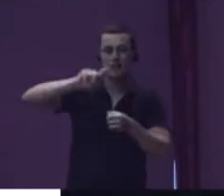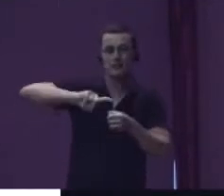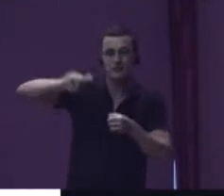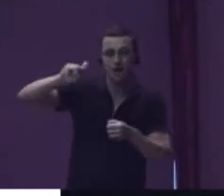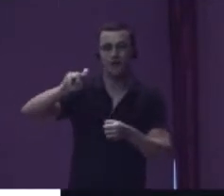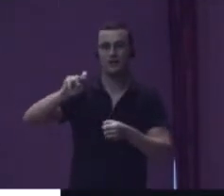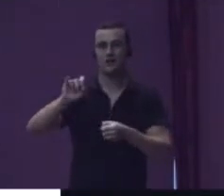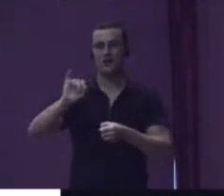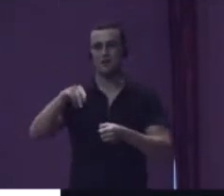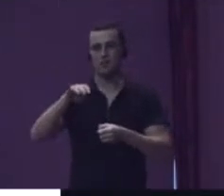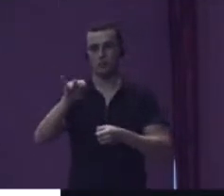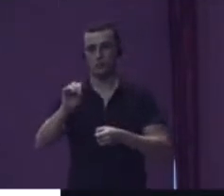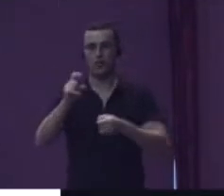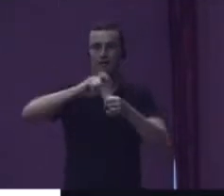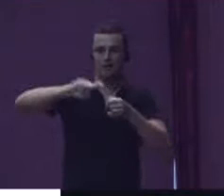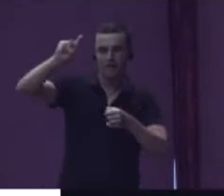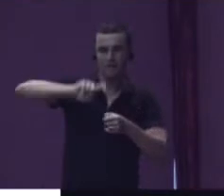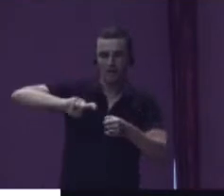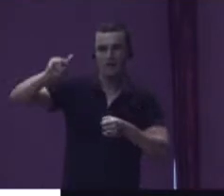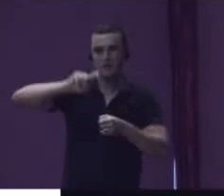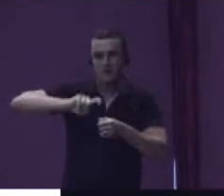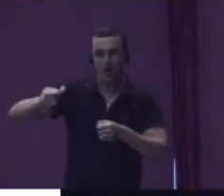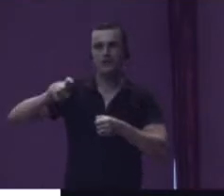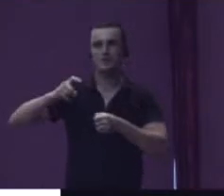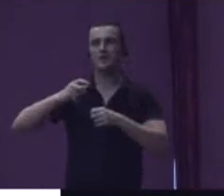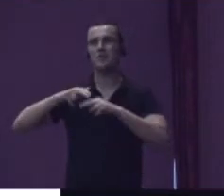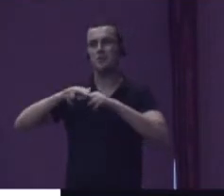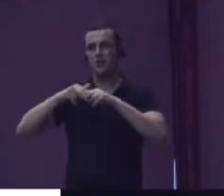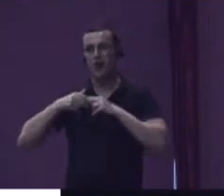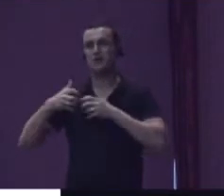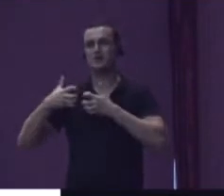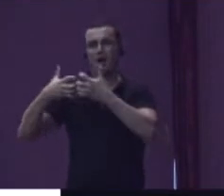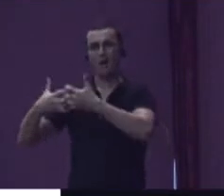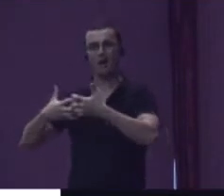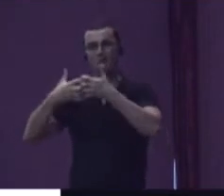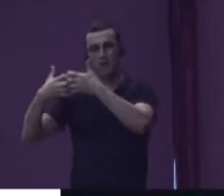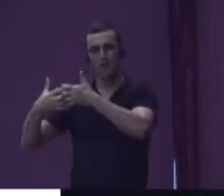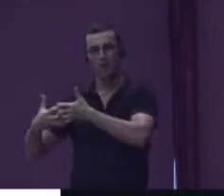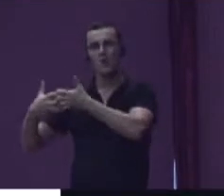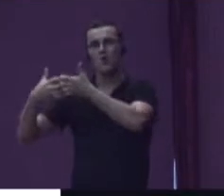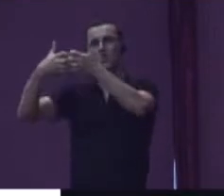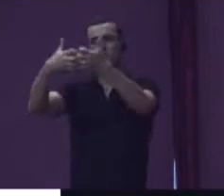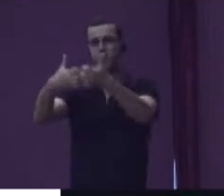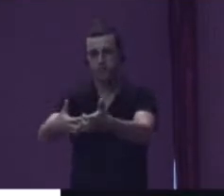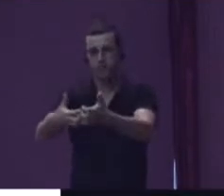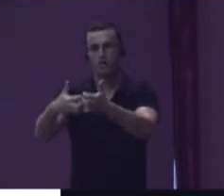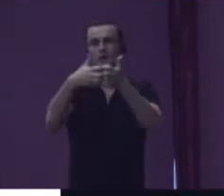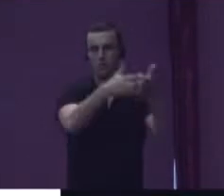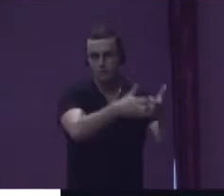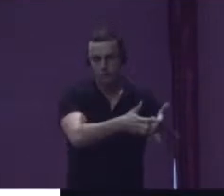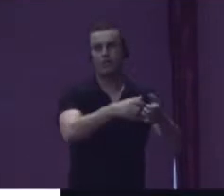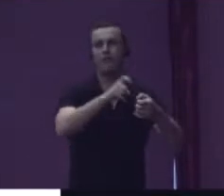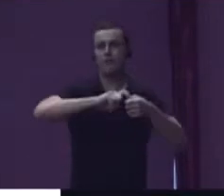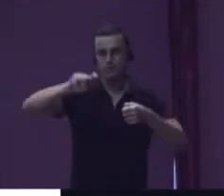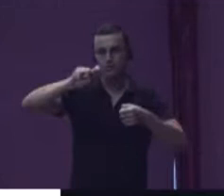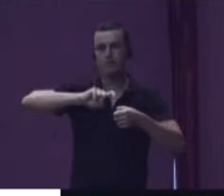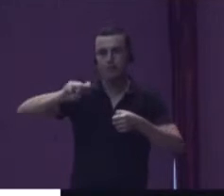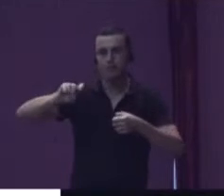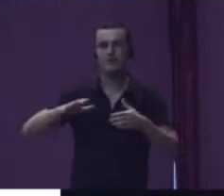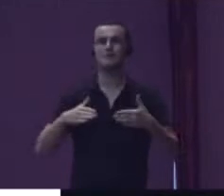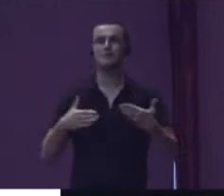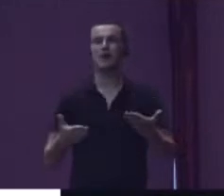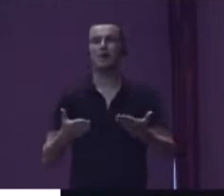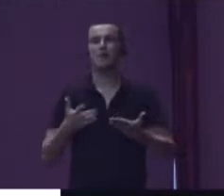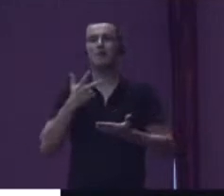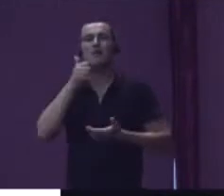did, took care of coffee. So women were cut out suddenly of an income and much more